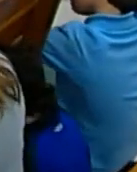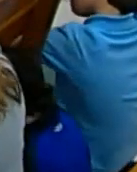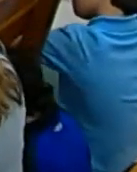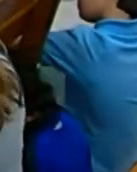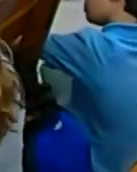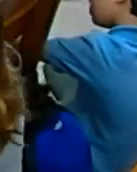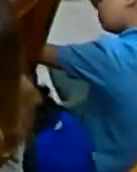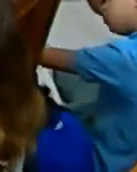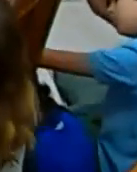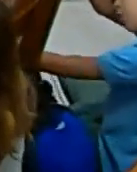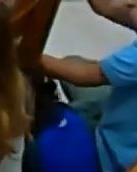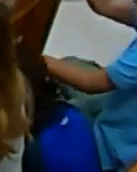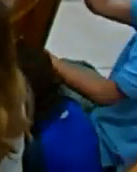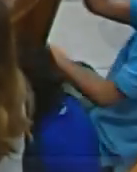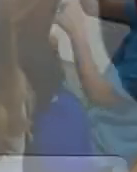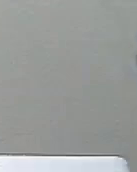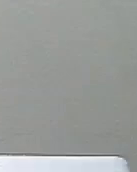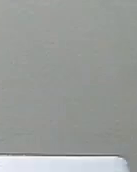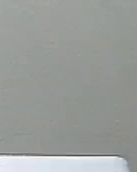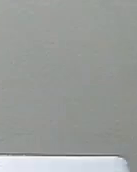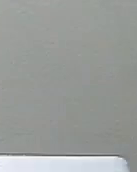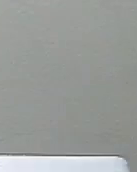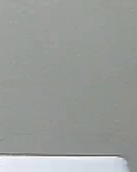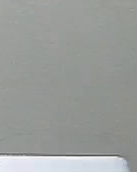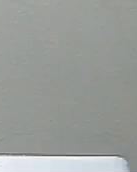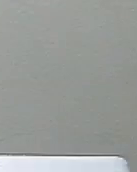We pray in the name of Jesus.